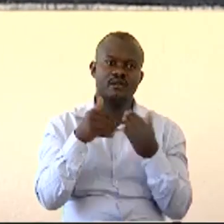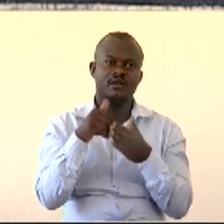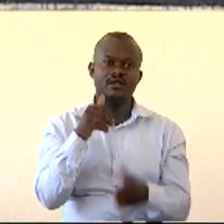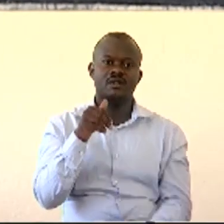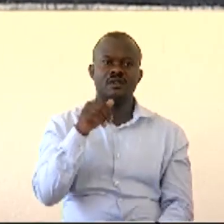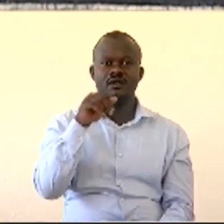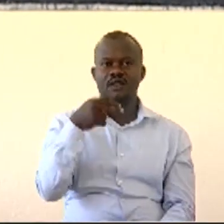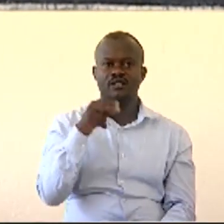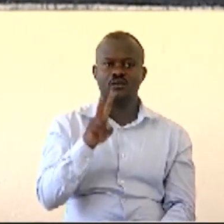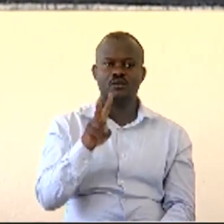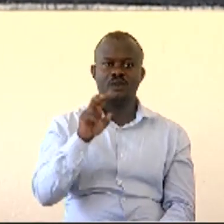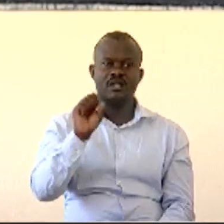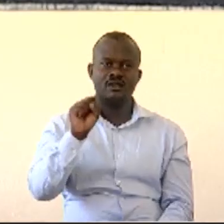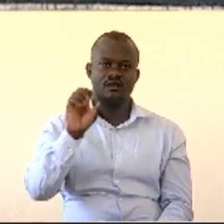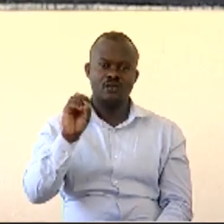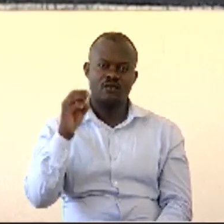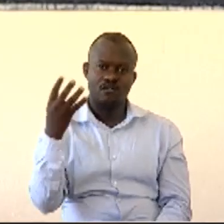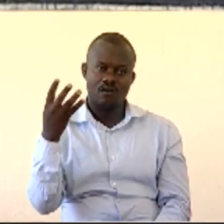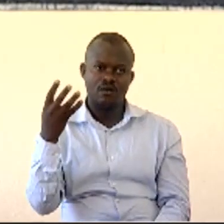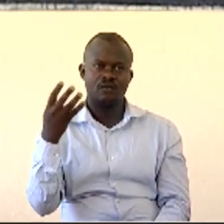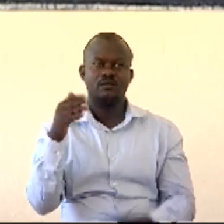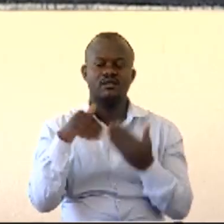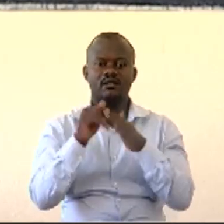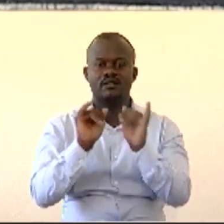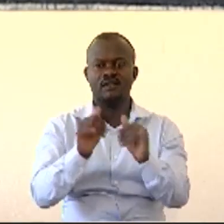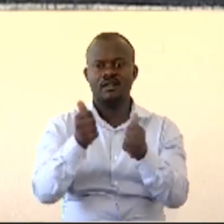acid, the oxidation state of this.